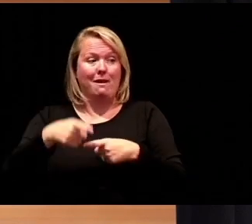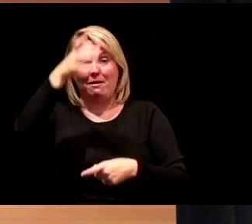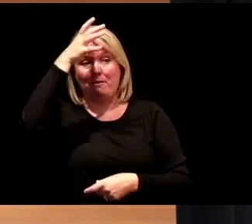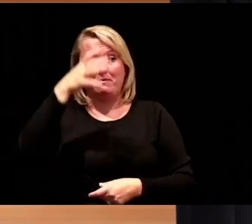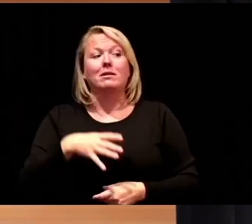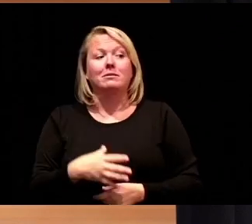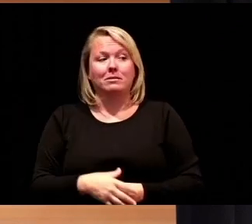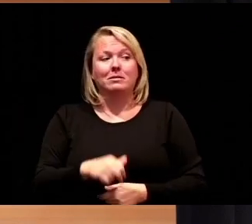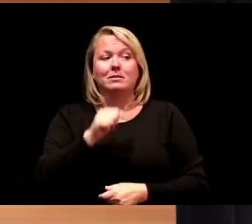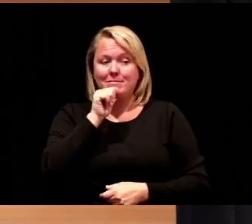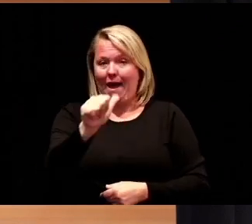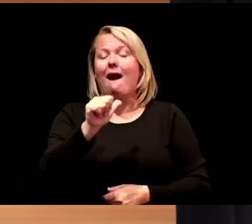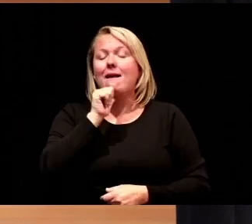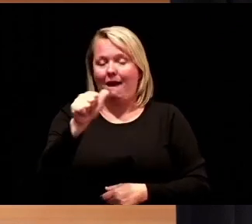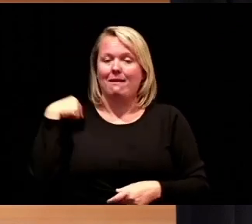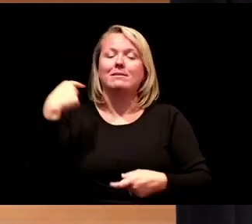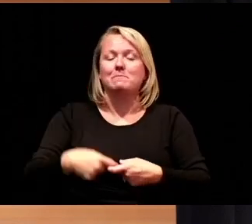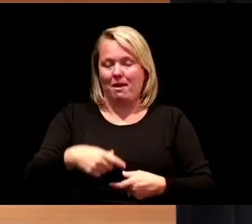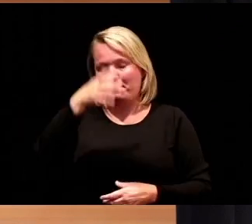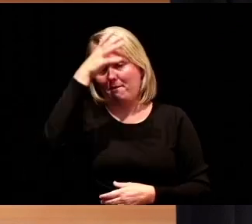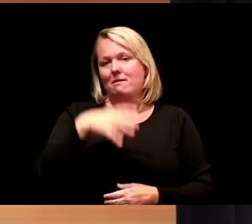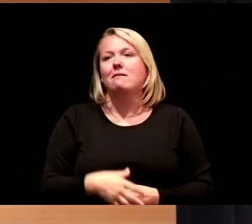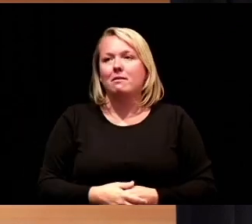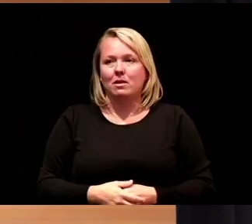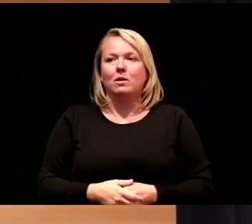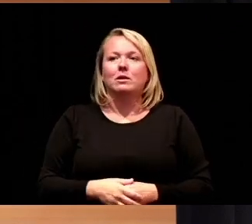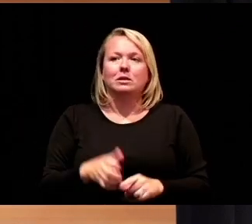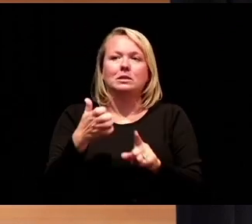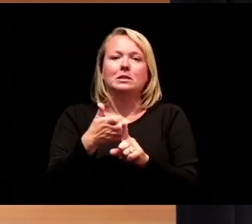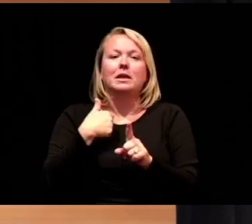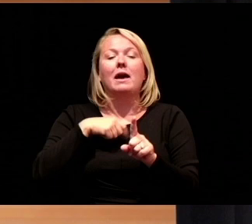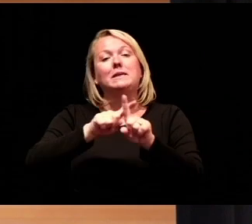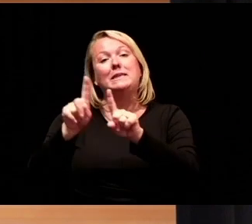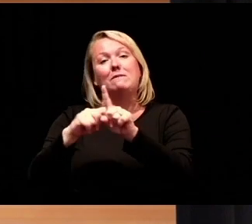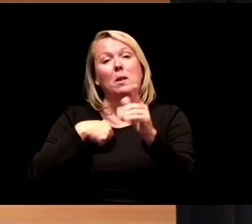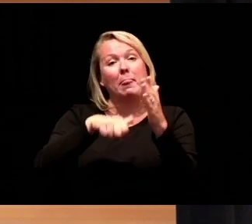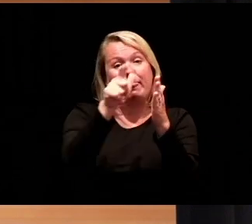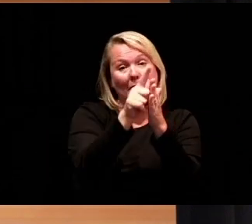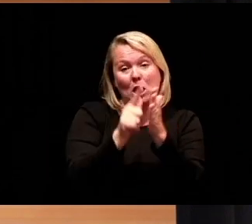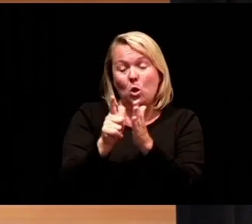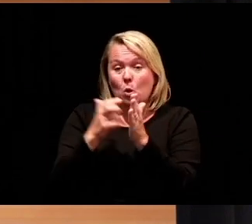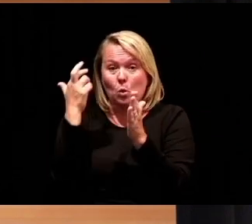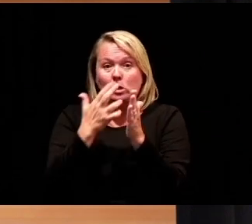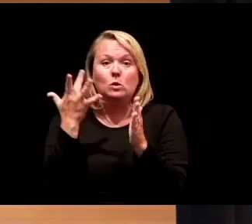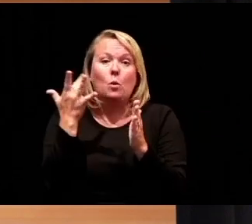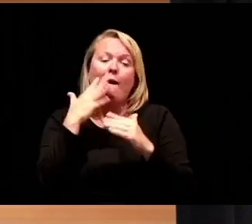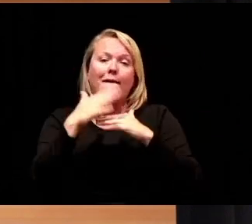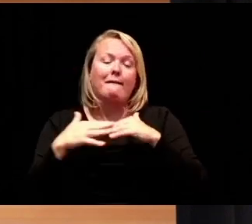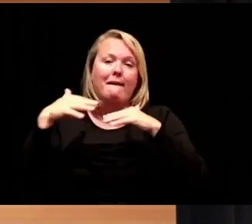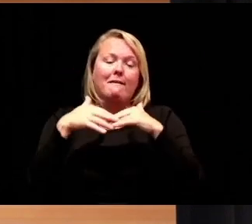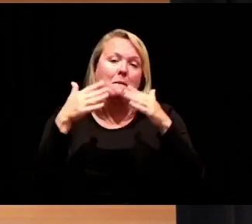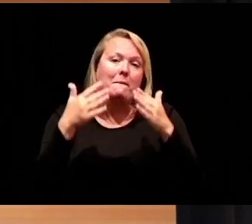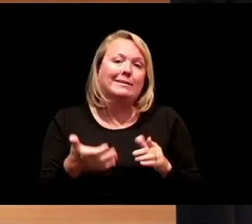made more serious because the impact of over-incarceration and homeless does not hit our society